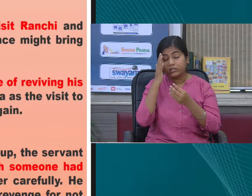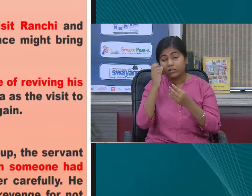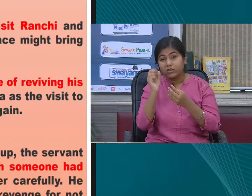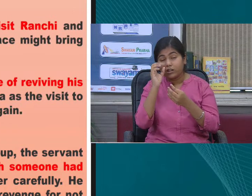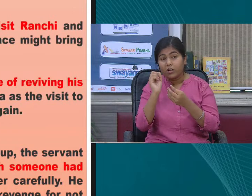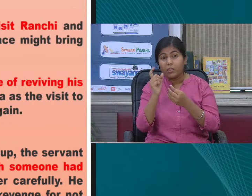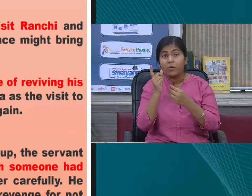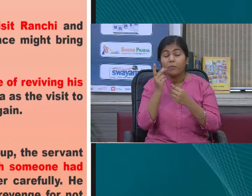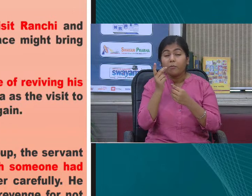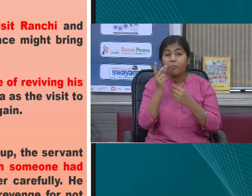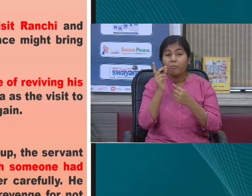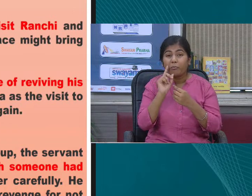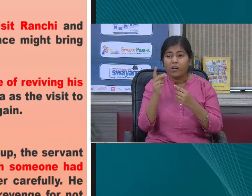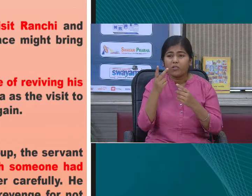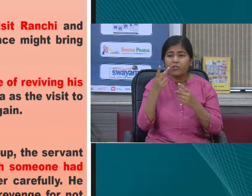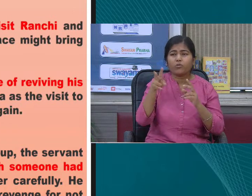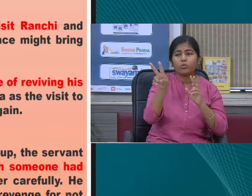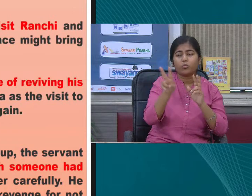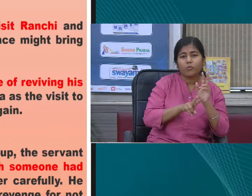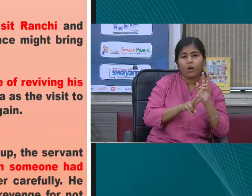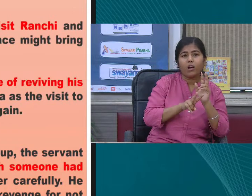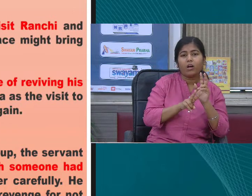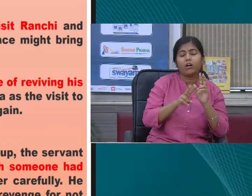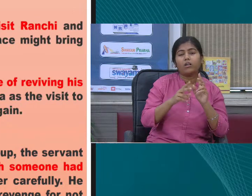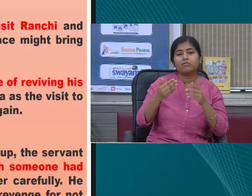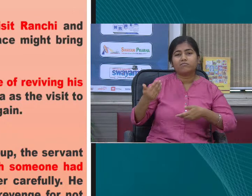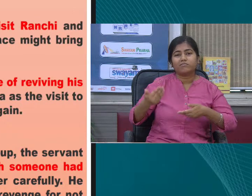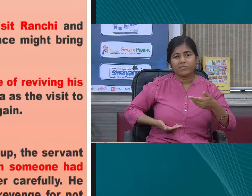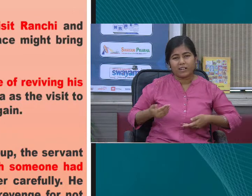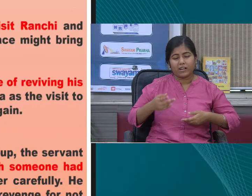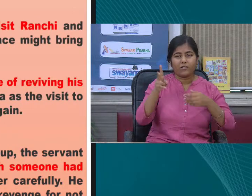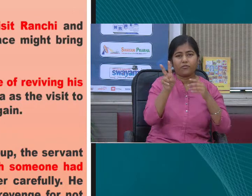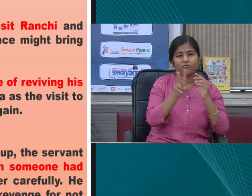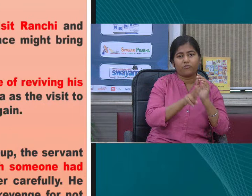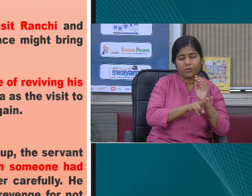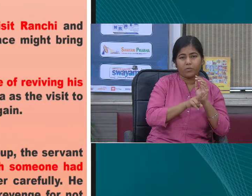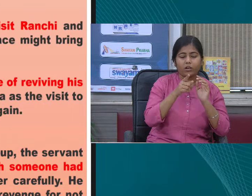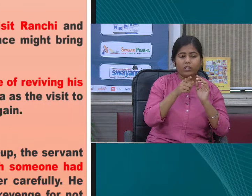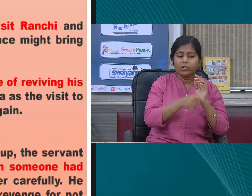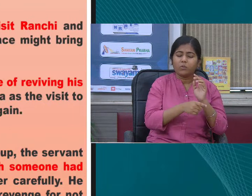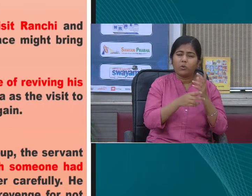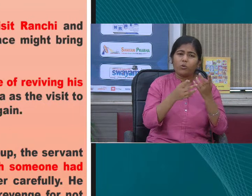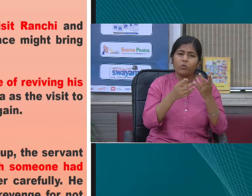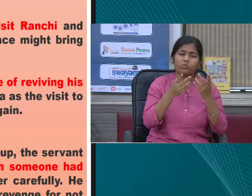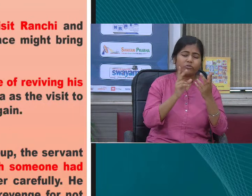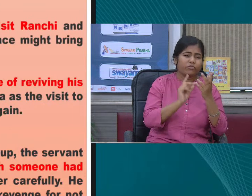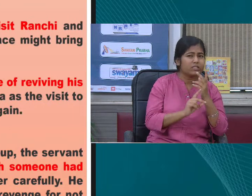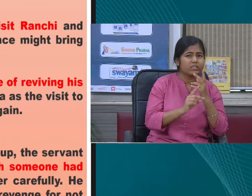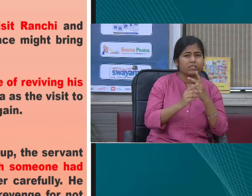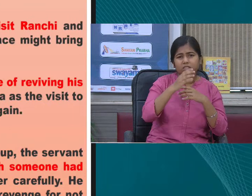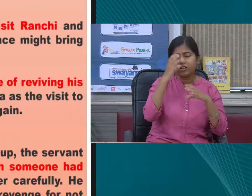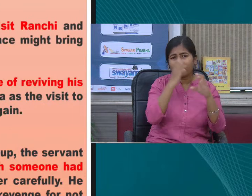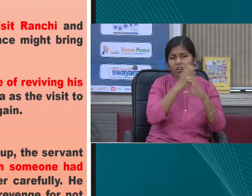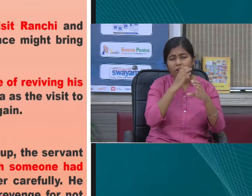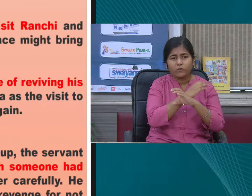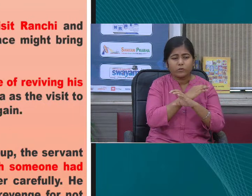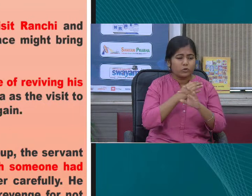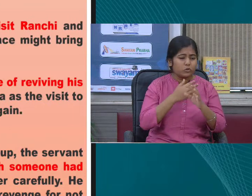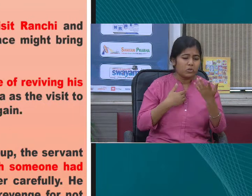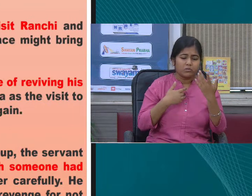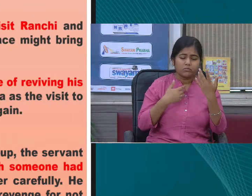to Calcutta, the visit to Ranchi left him in the more state of utter confusion. Actually, he called the doctor